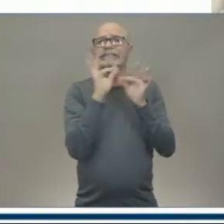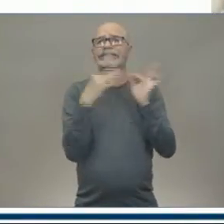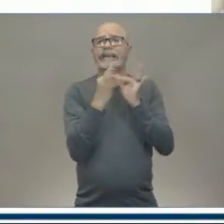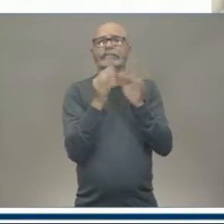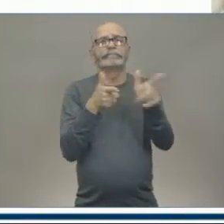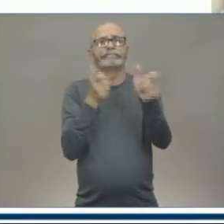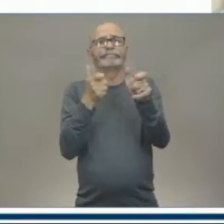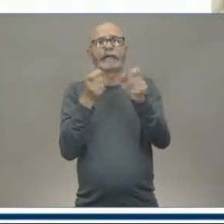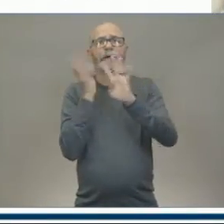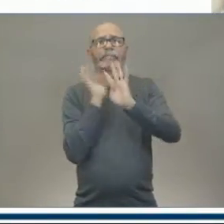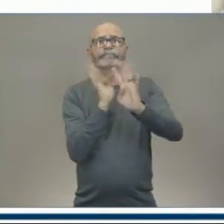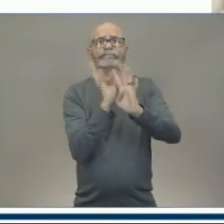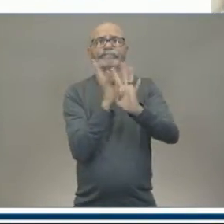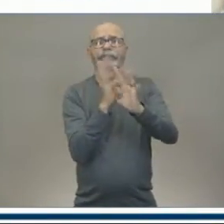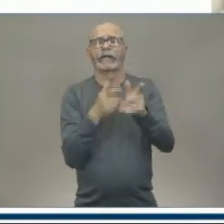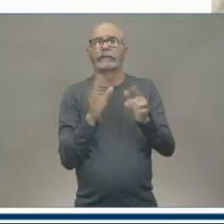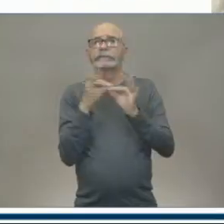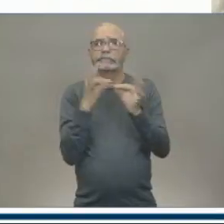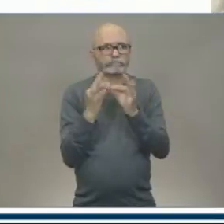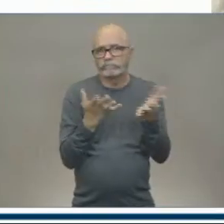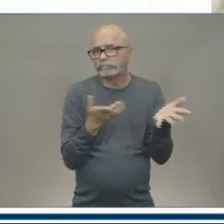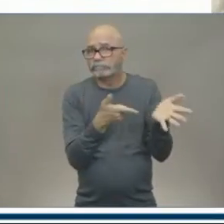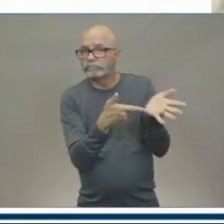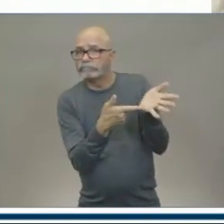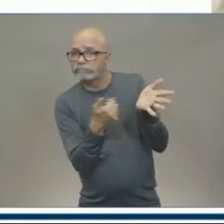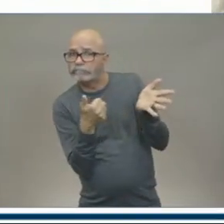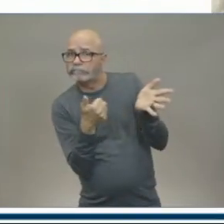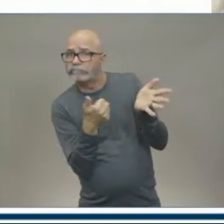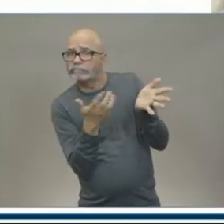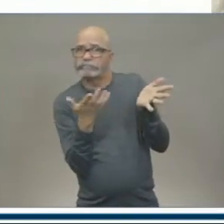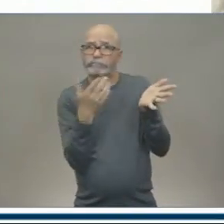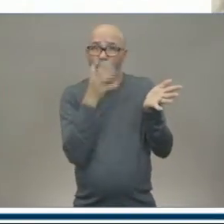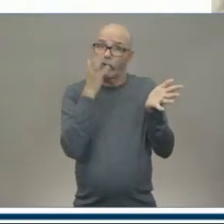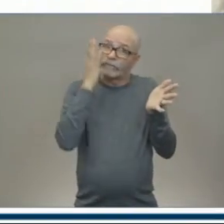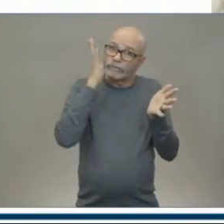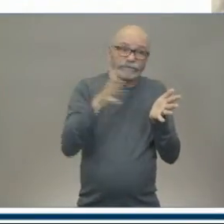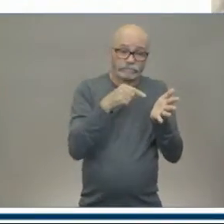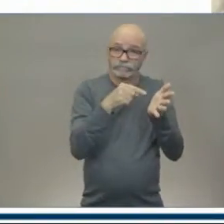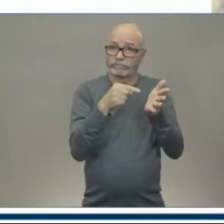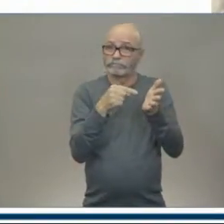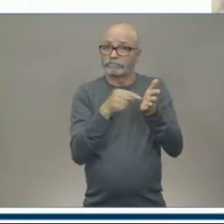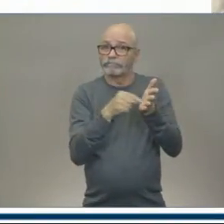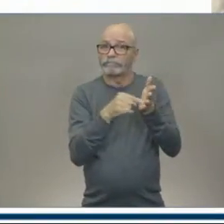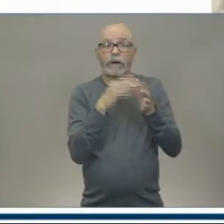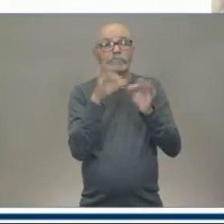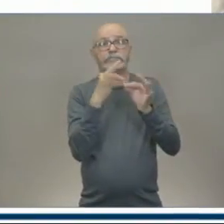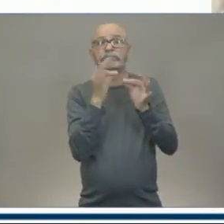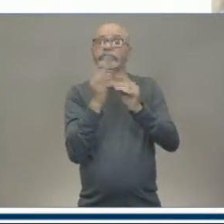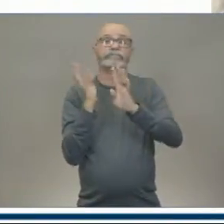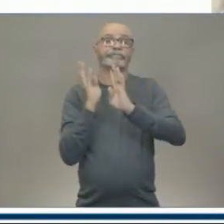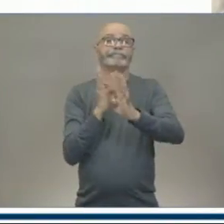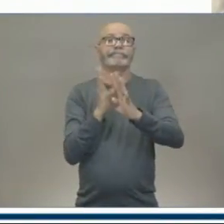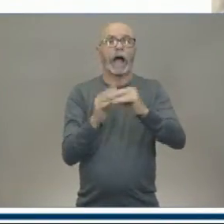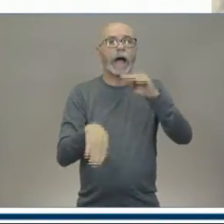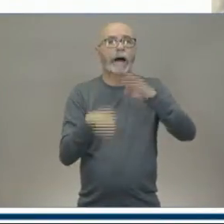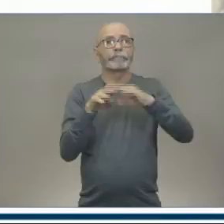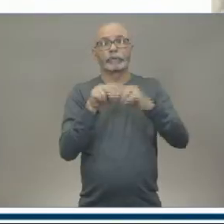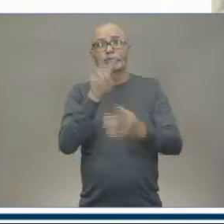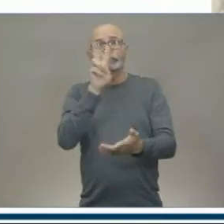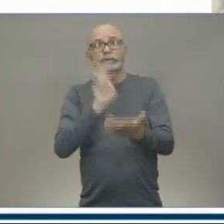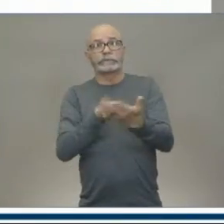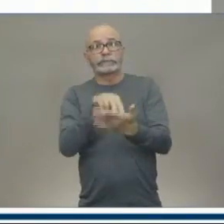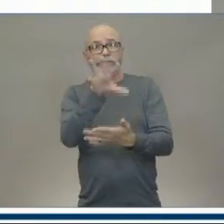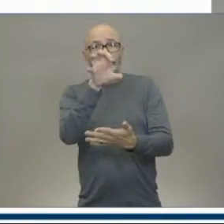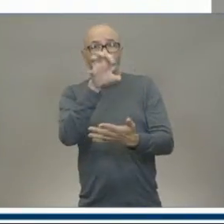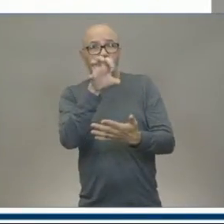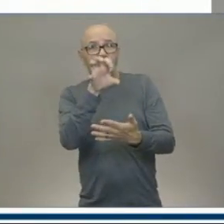you going to get up to the expected 2,500 tests? So the 2,500 test is